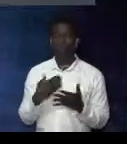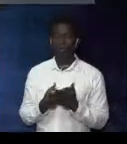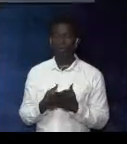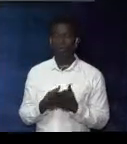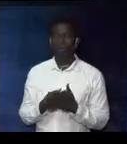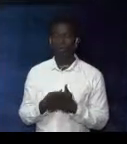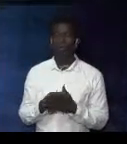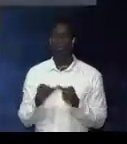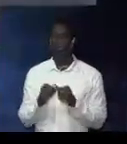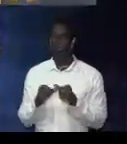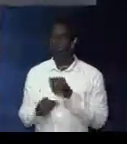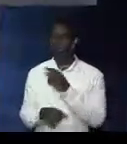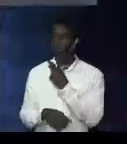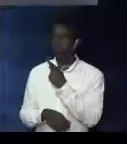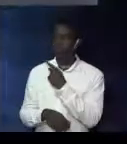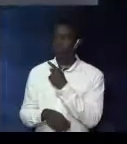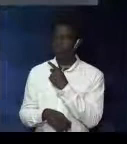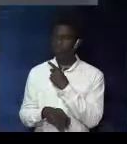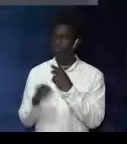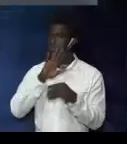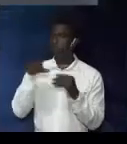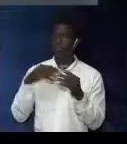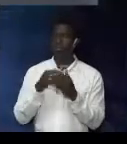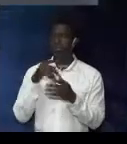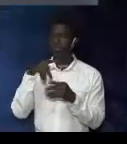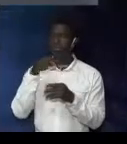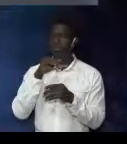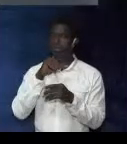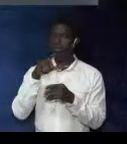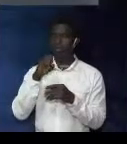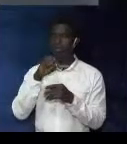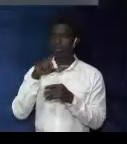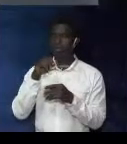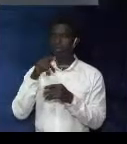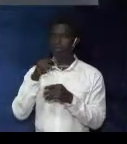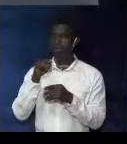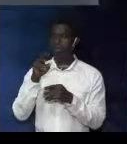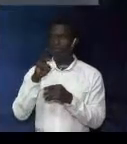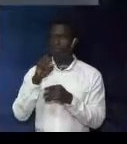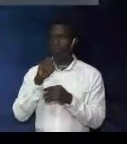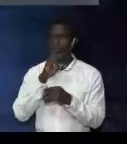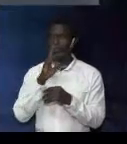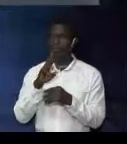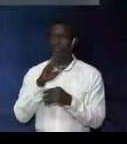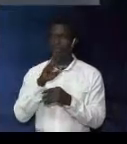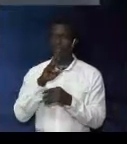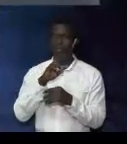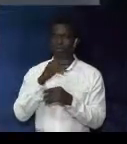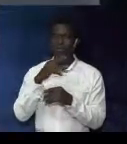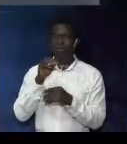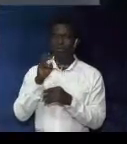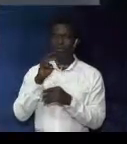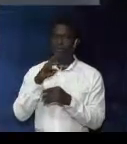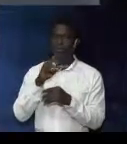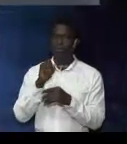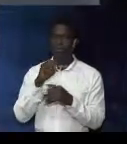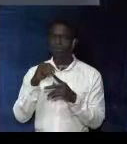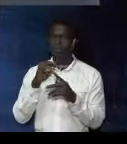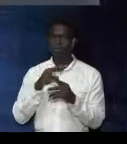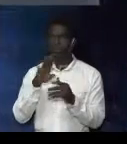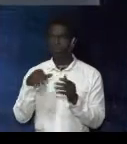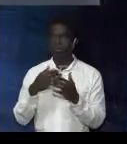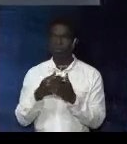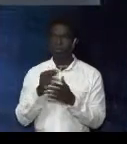of a parallelogram. Take a look at just another one. All parallelograms are rhombuses, or all rhombuses are